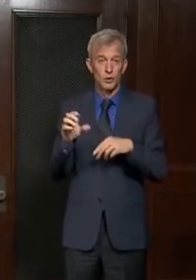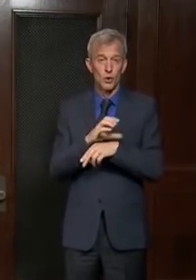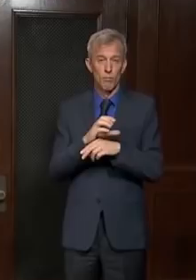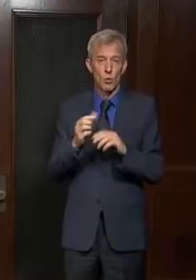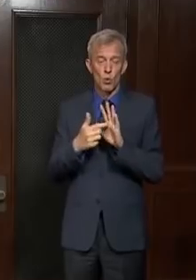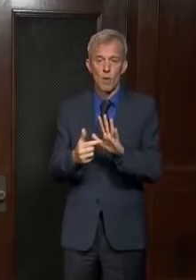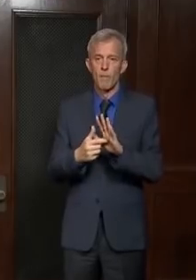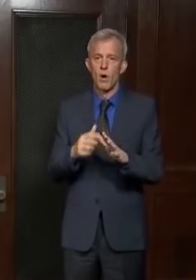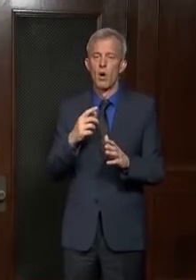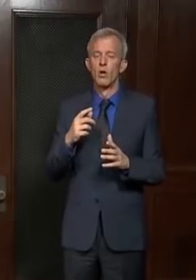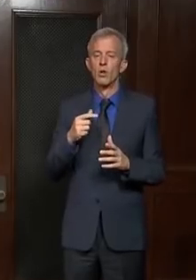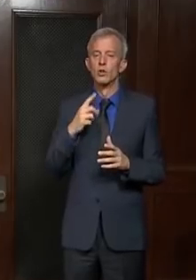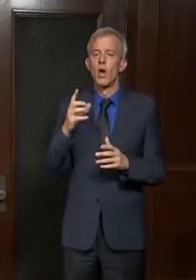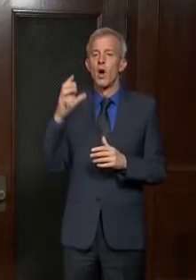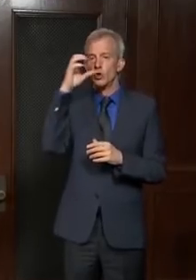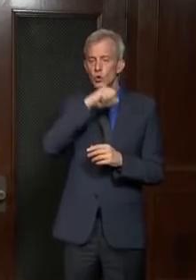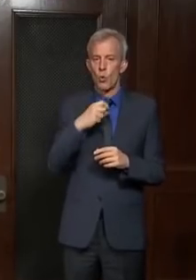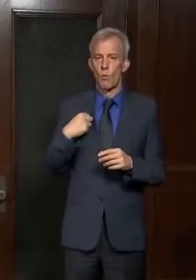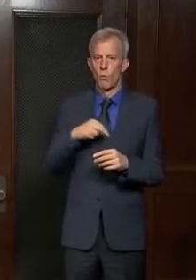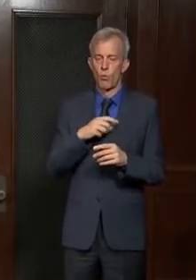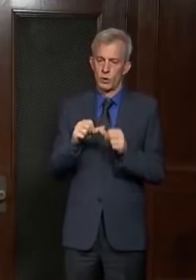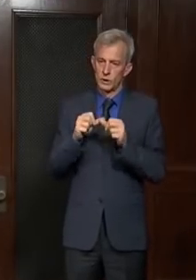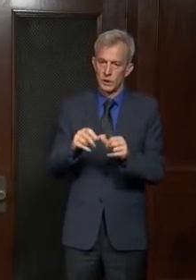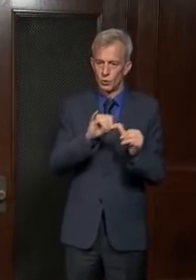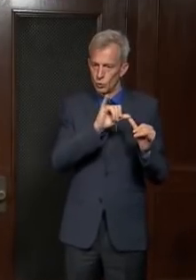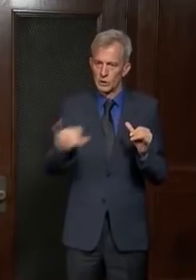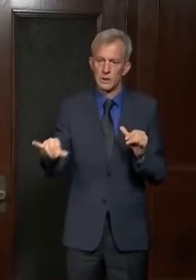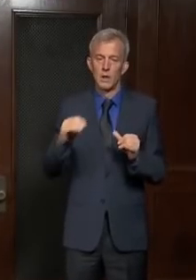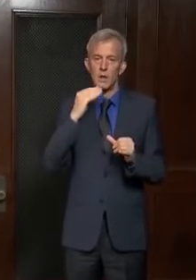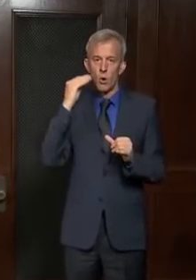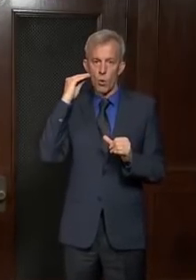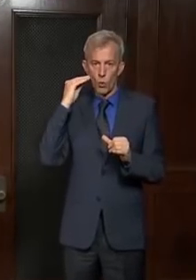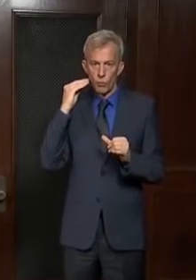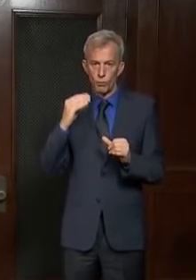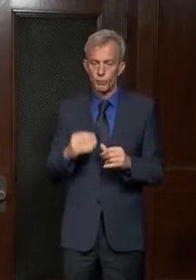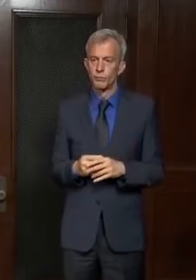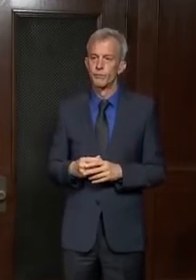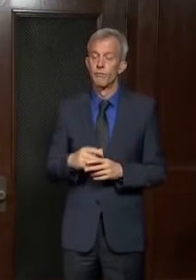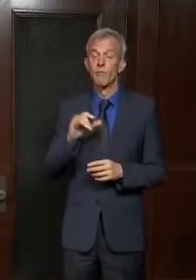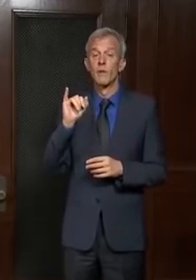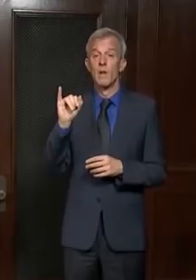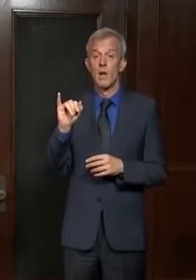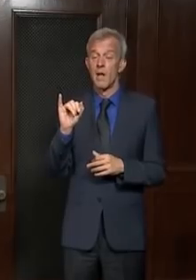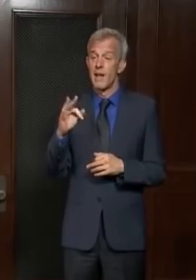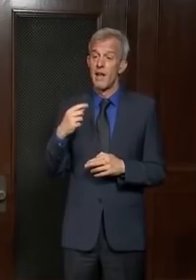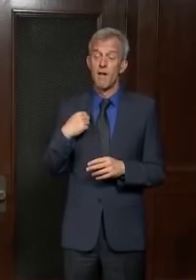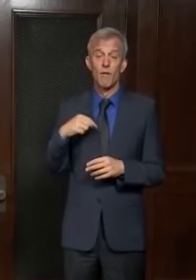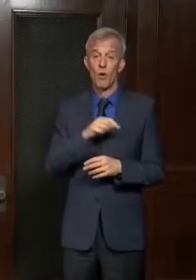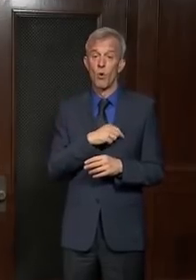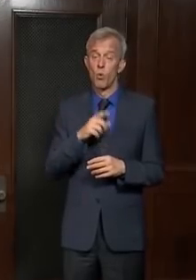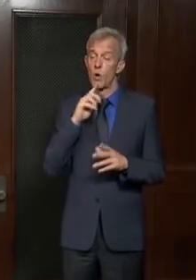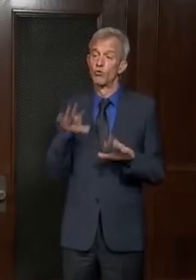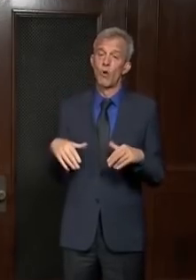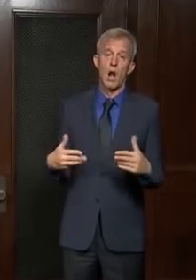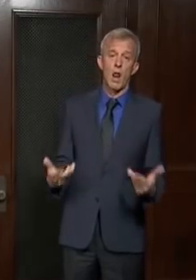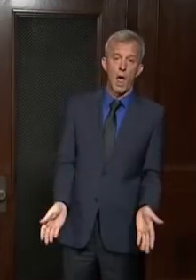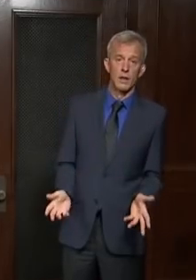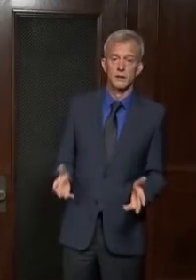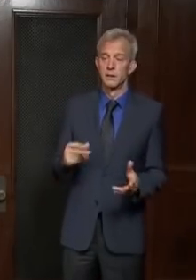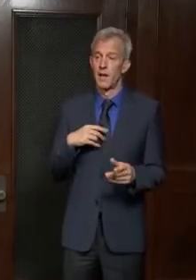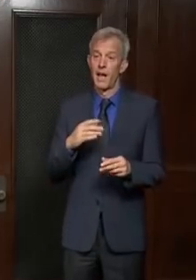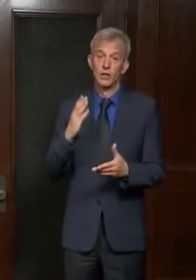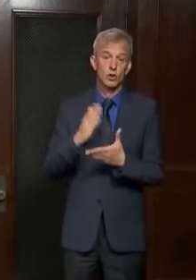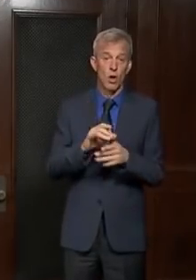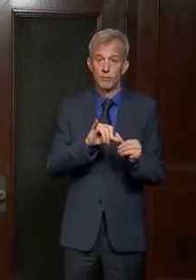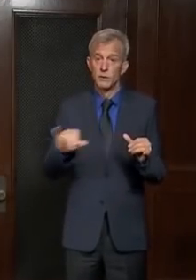of the physical distancing that we have done and must continue to do. If we take our foot off the gas right now and stop physical